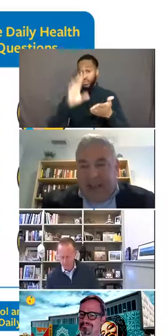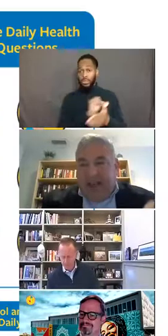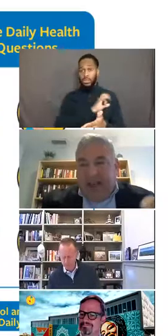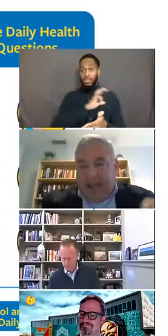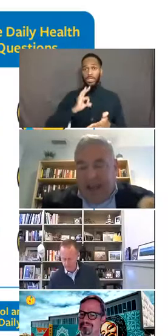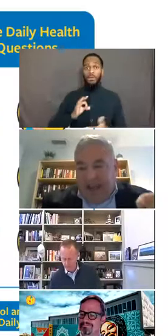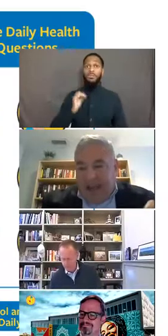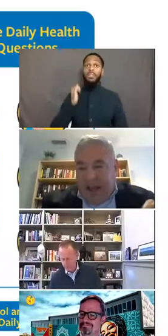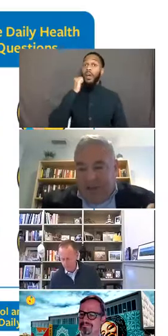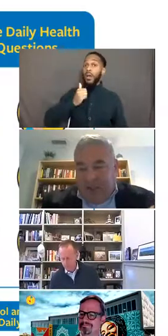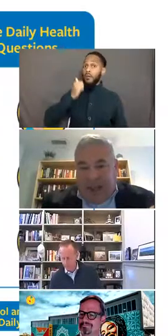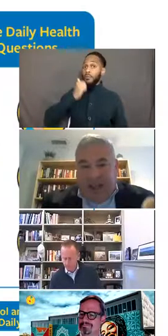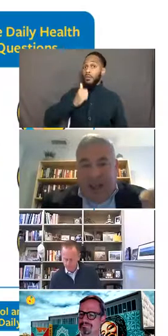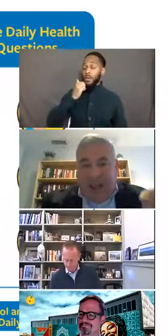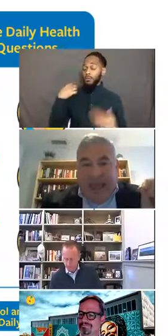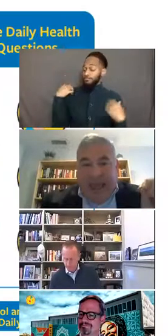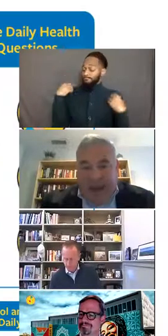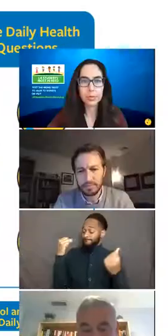check,